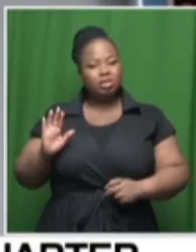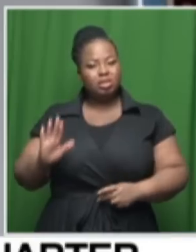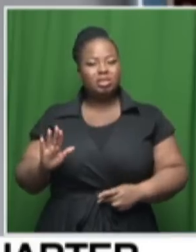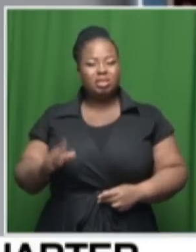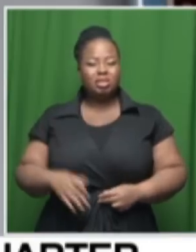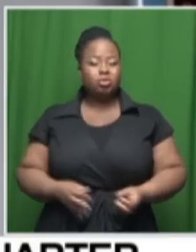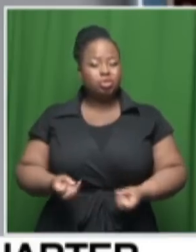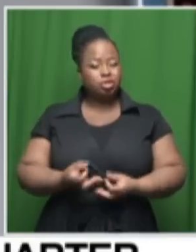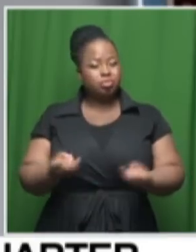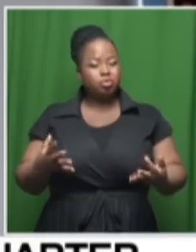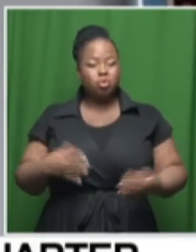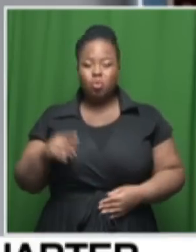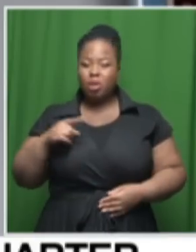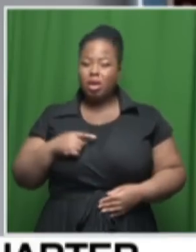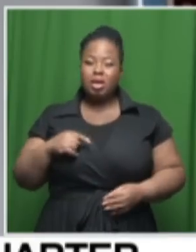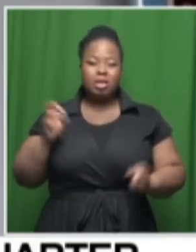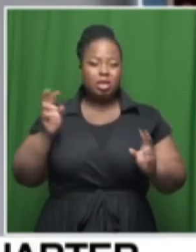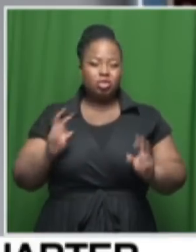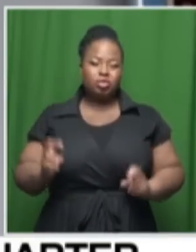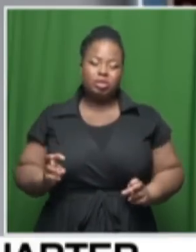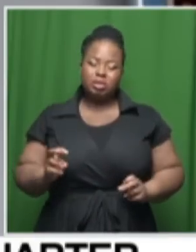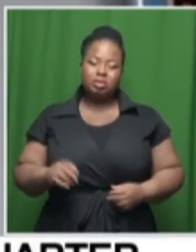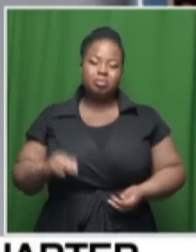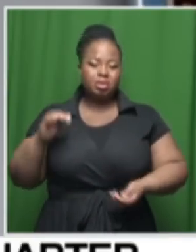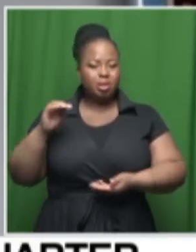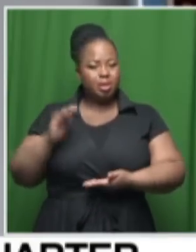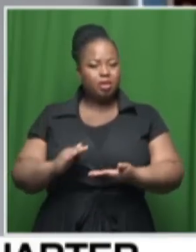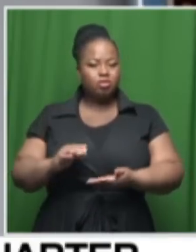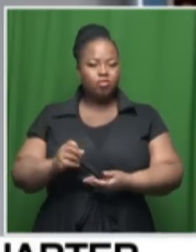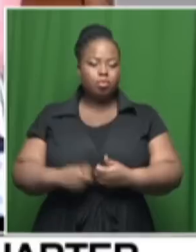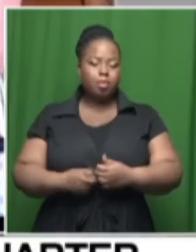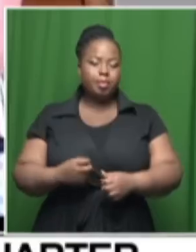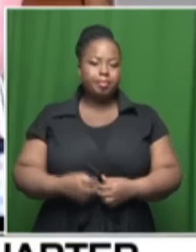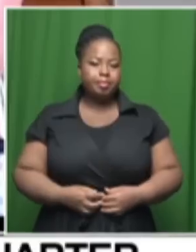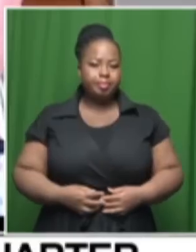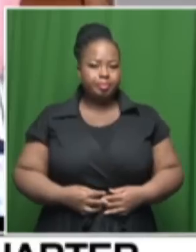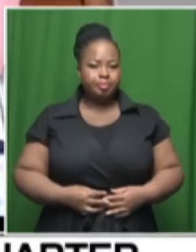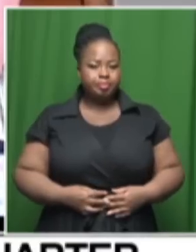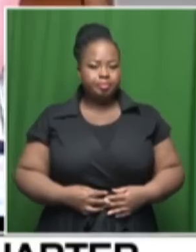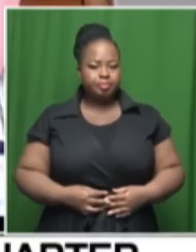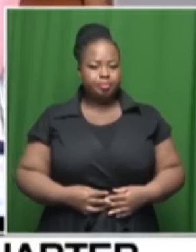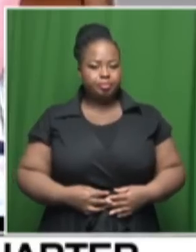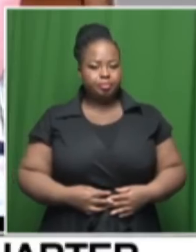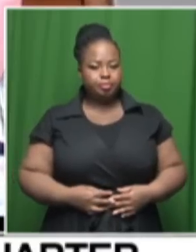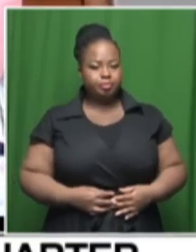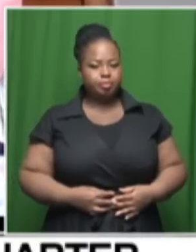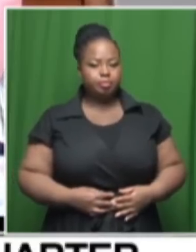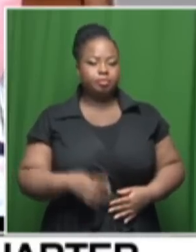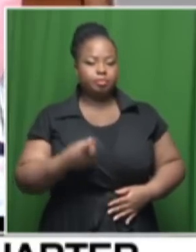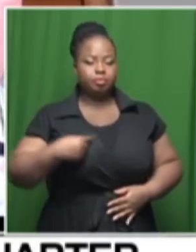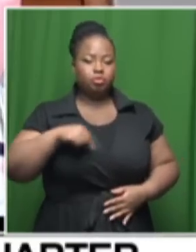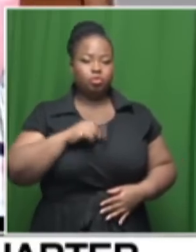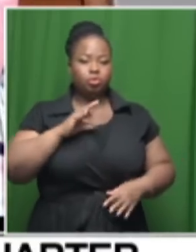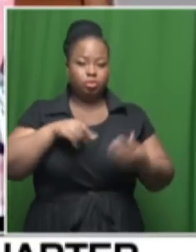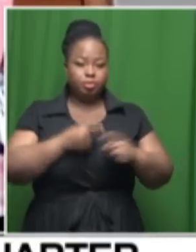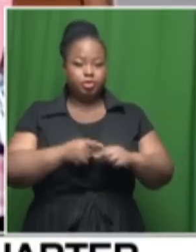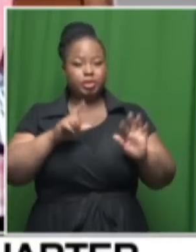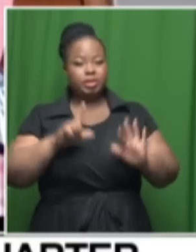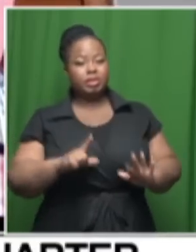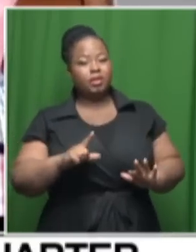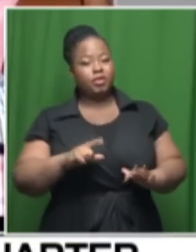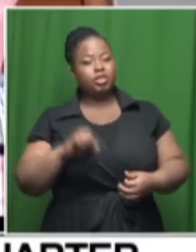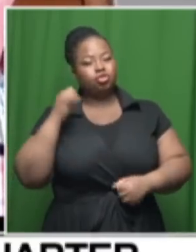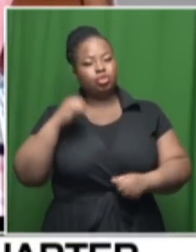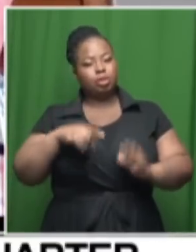and this lack of electricity will become less of a problem. Yeah. So, I mean, we've spoken about these 7 industries that recorded